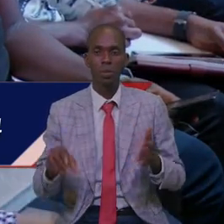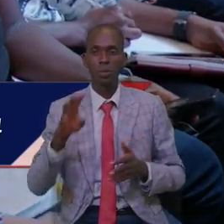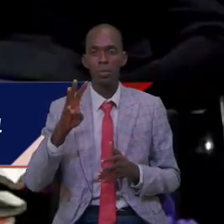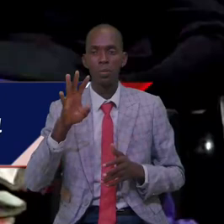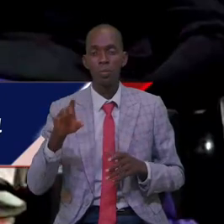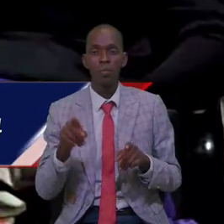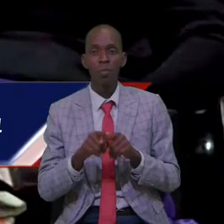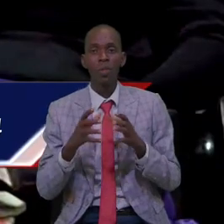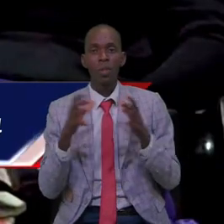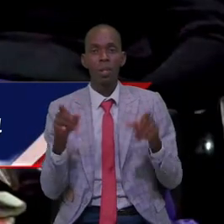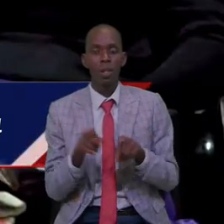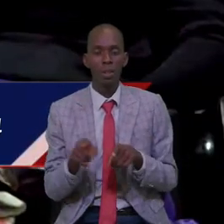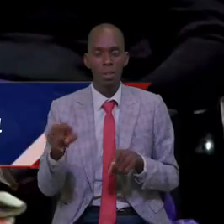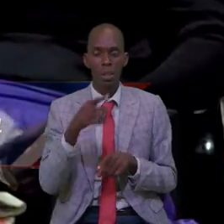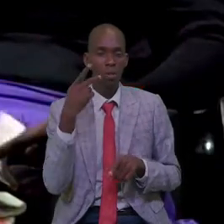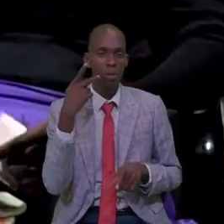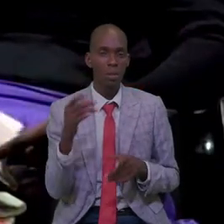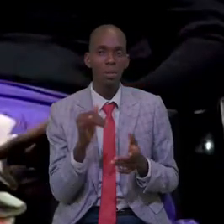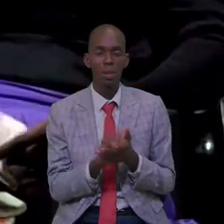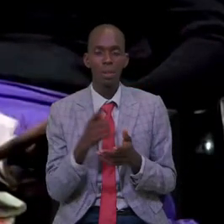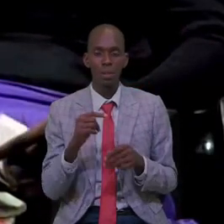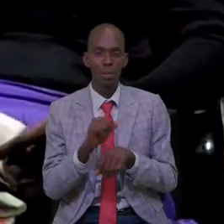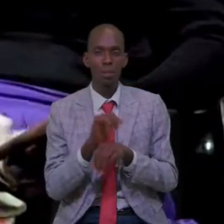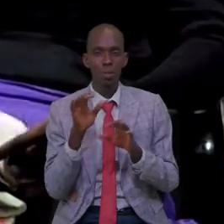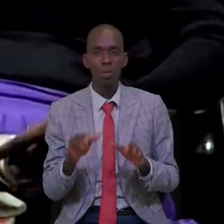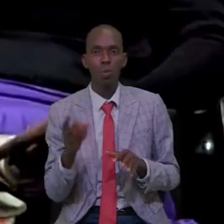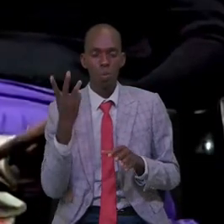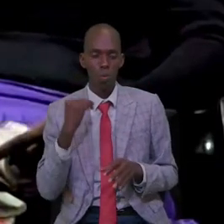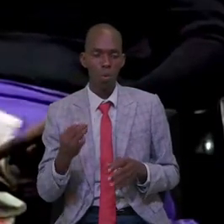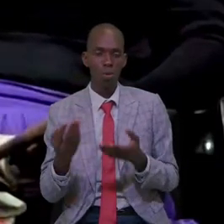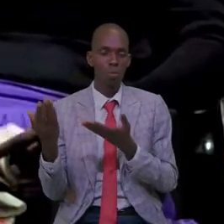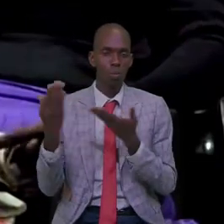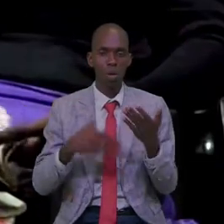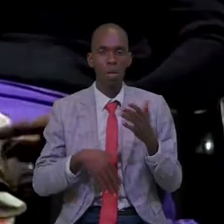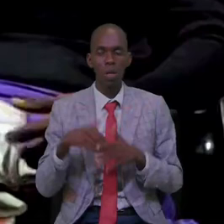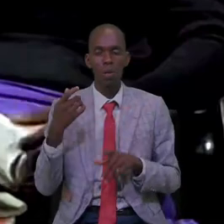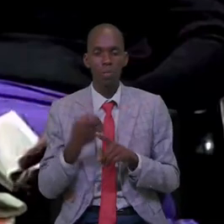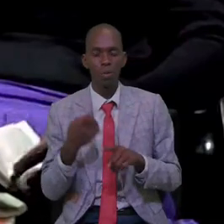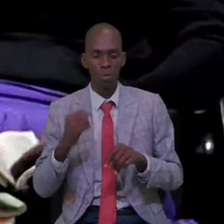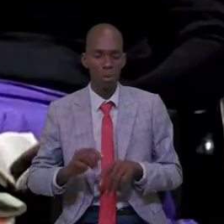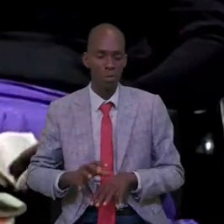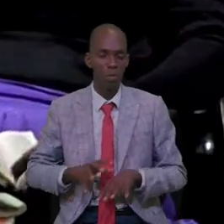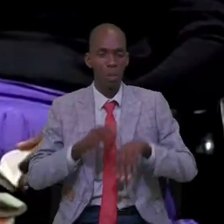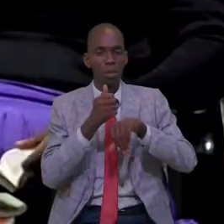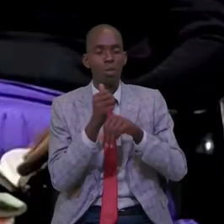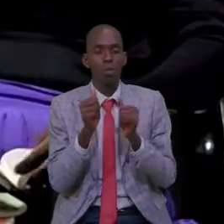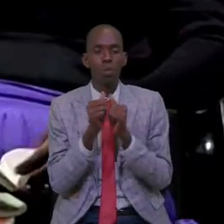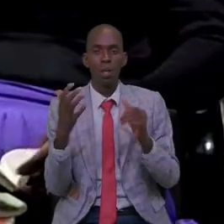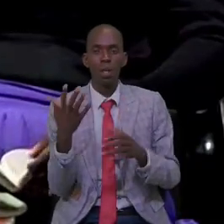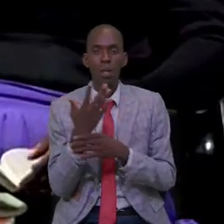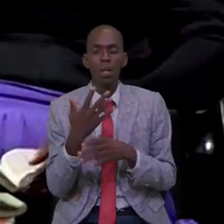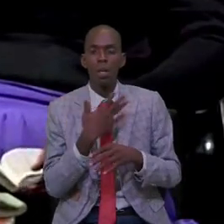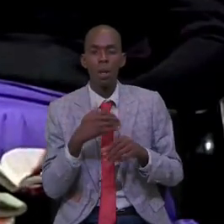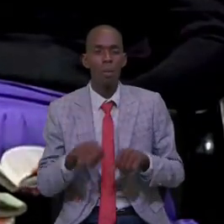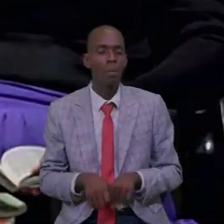that the stone was cut out of the mountain without hands, and that it break in